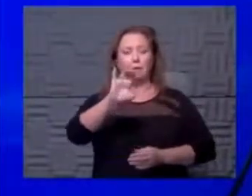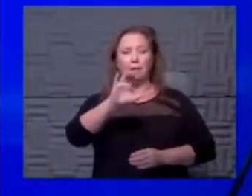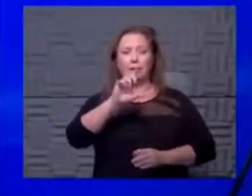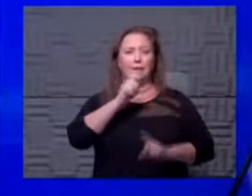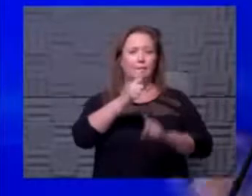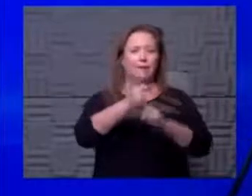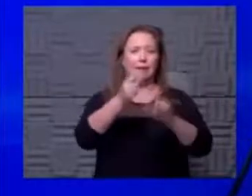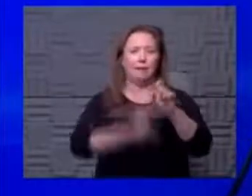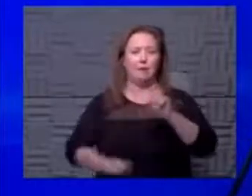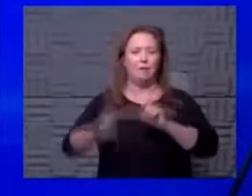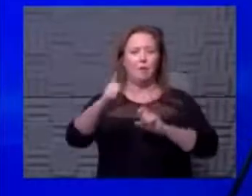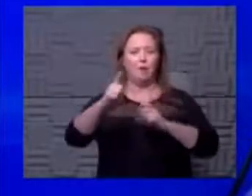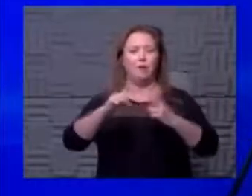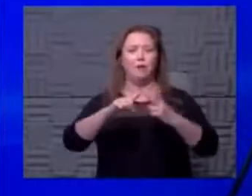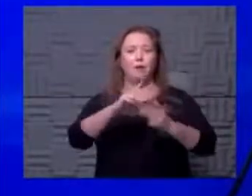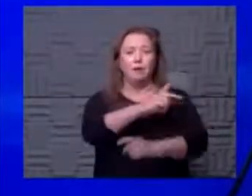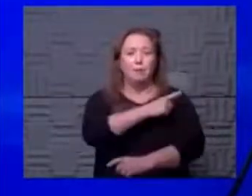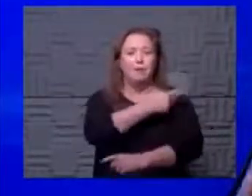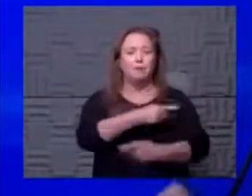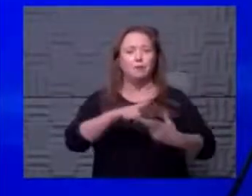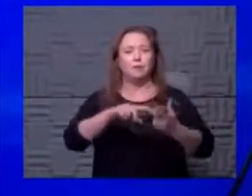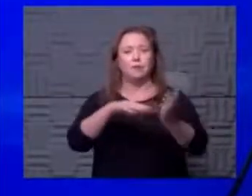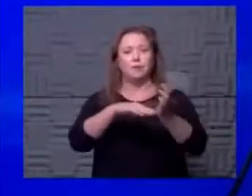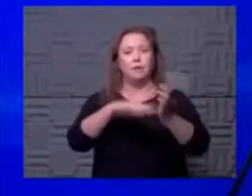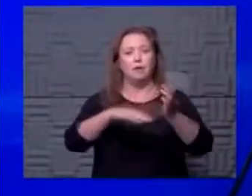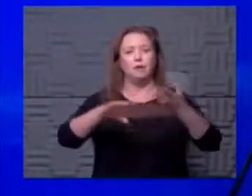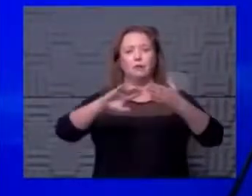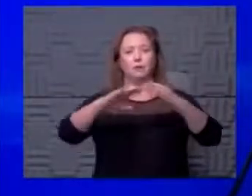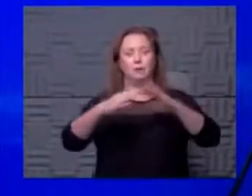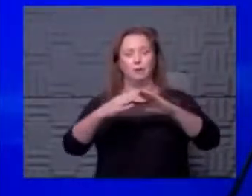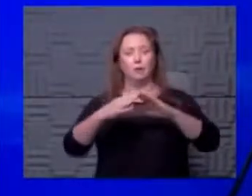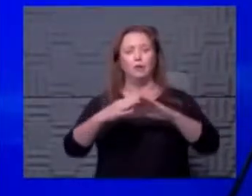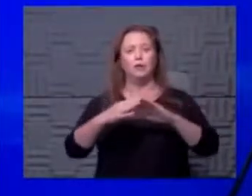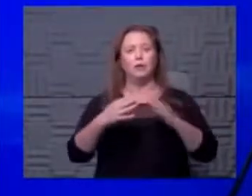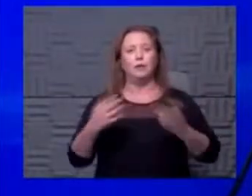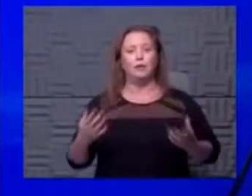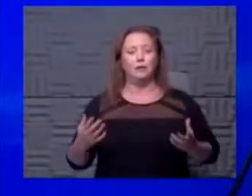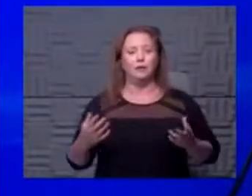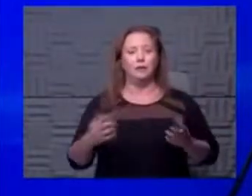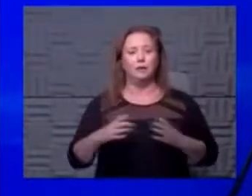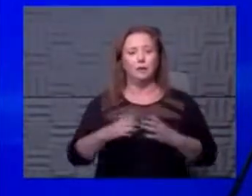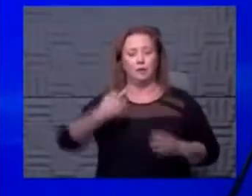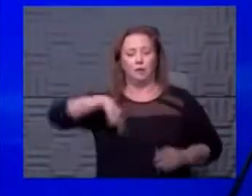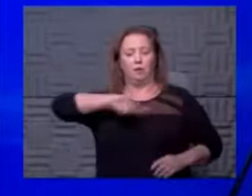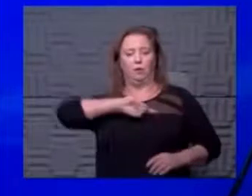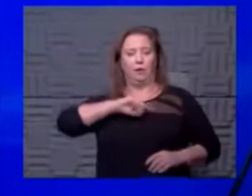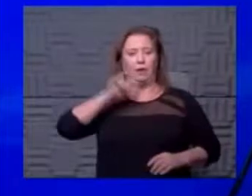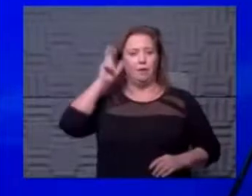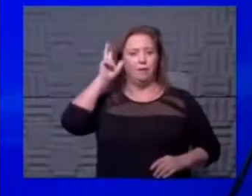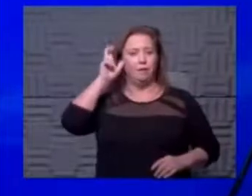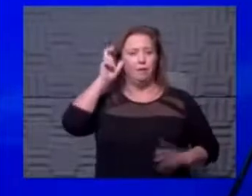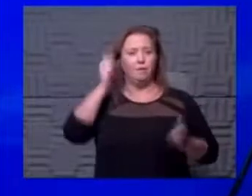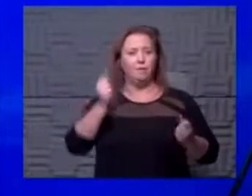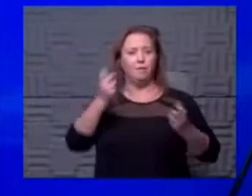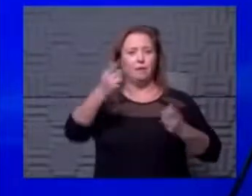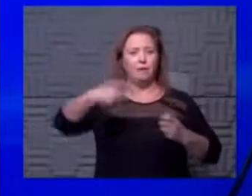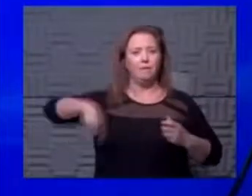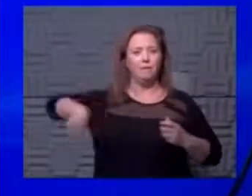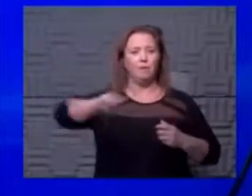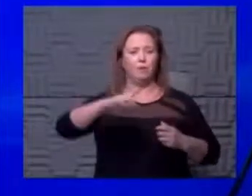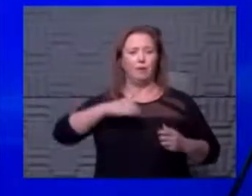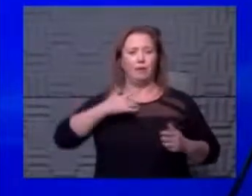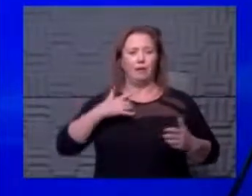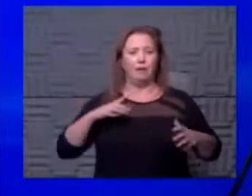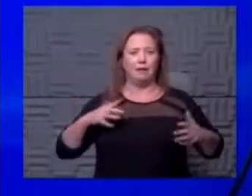everyone, on patients and physicians and the community. And we are hearing from a lot of you about